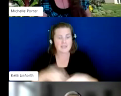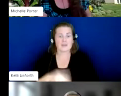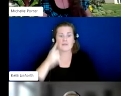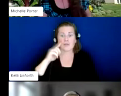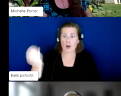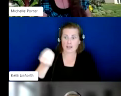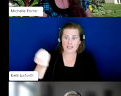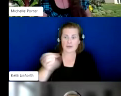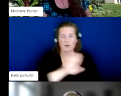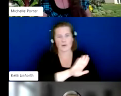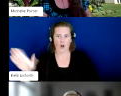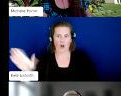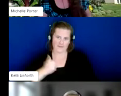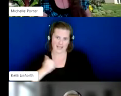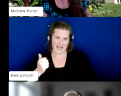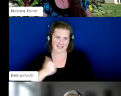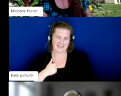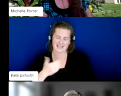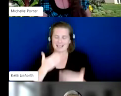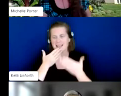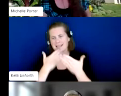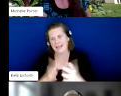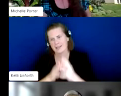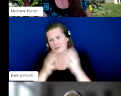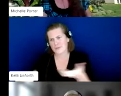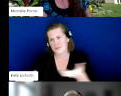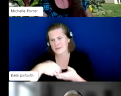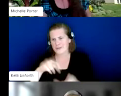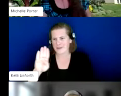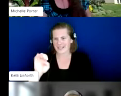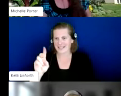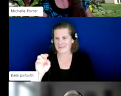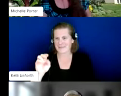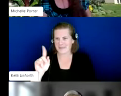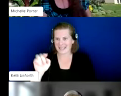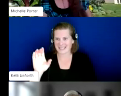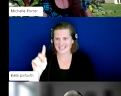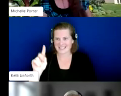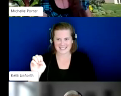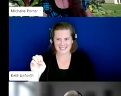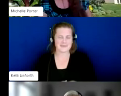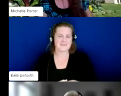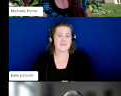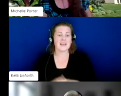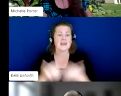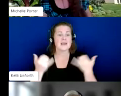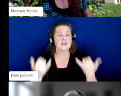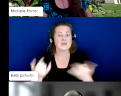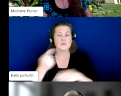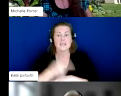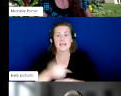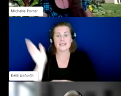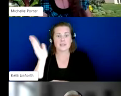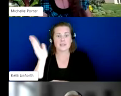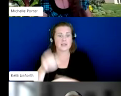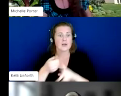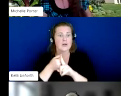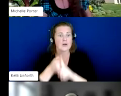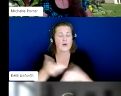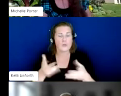country. So thank you for joining us, Benedict. Today's presentation is called Reimagine Aging, a program